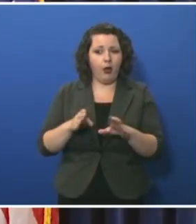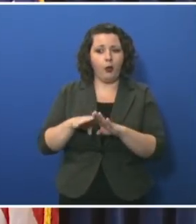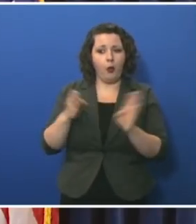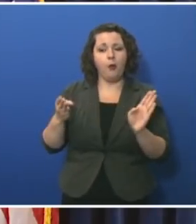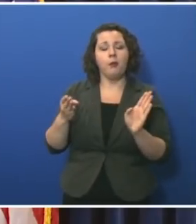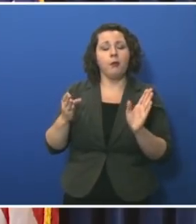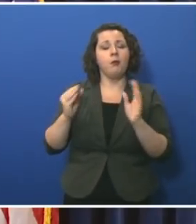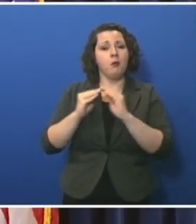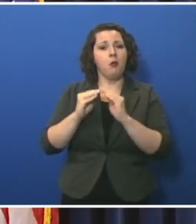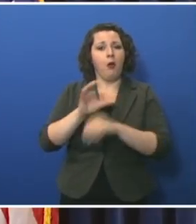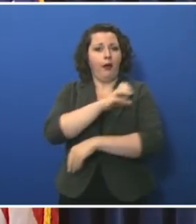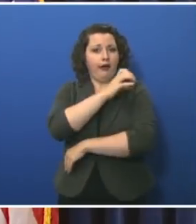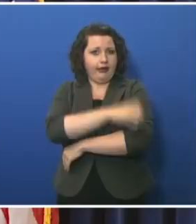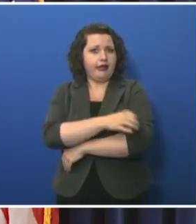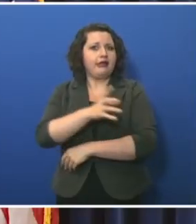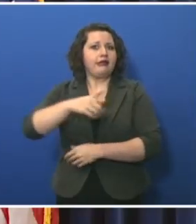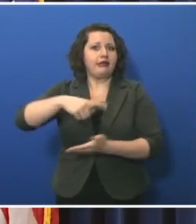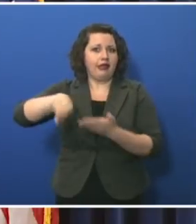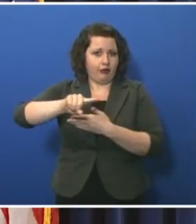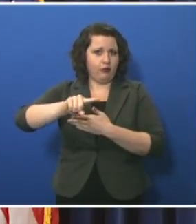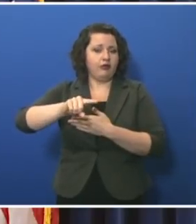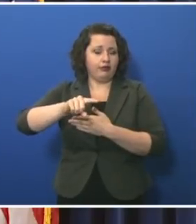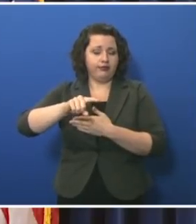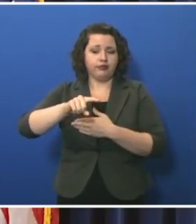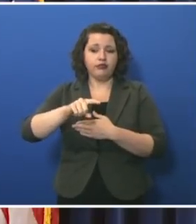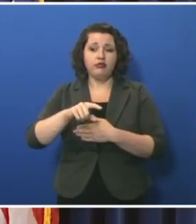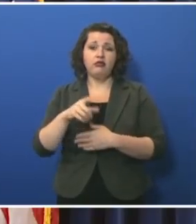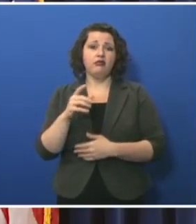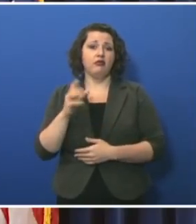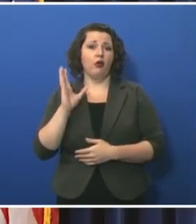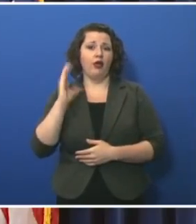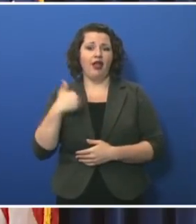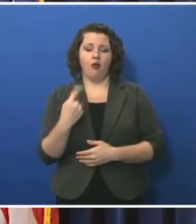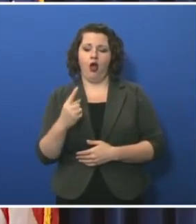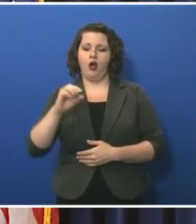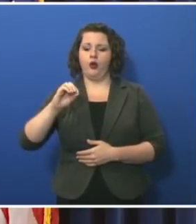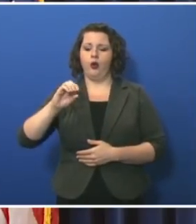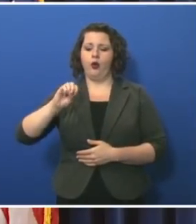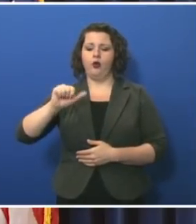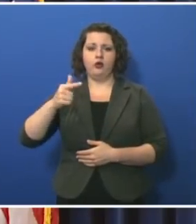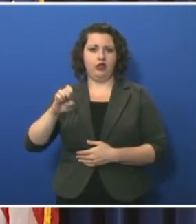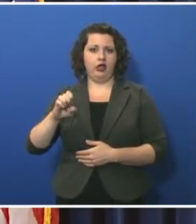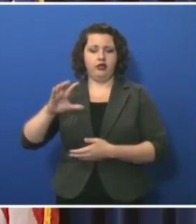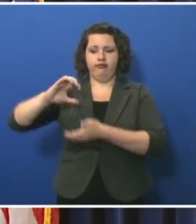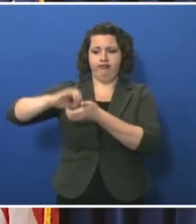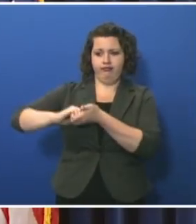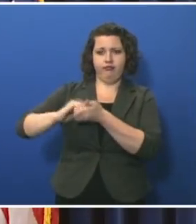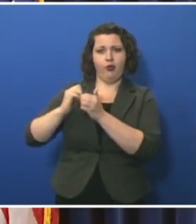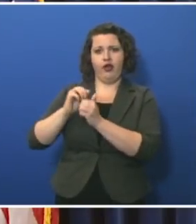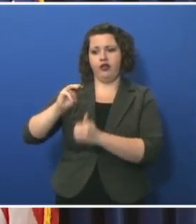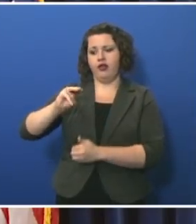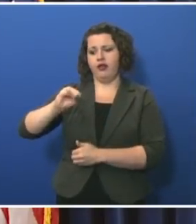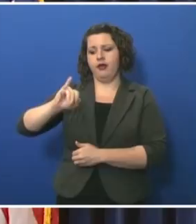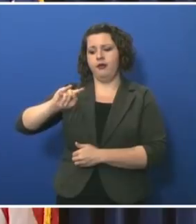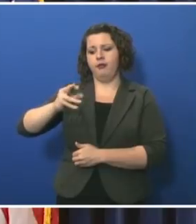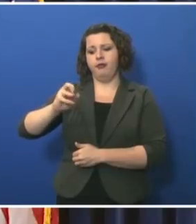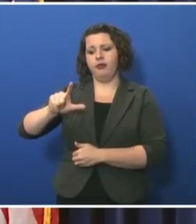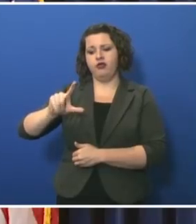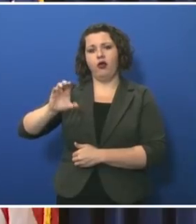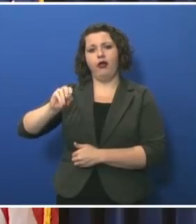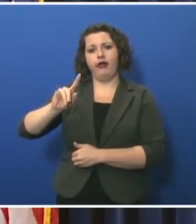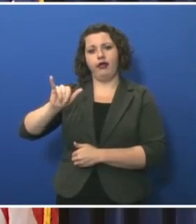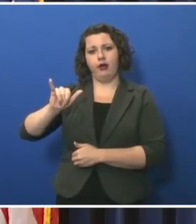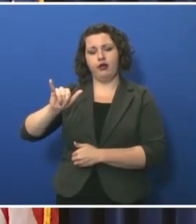additional clinic sites next week, including one in Osage in partnership with the Mitchell County Public Health to,